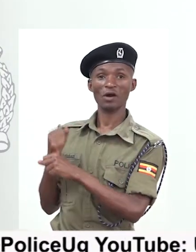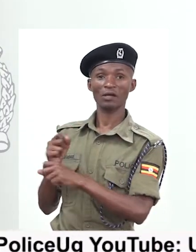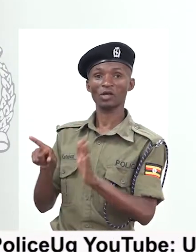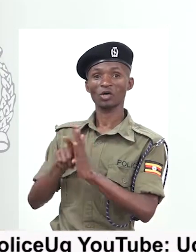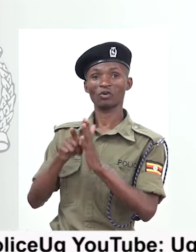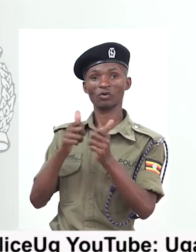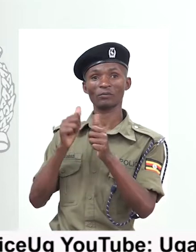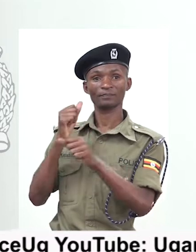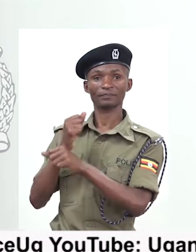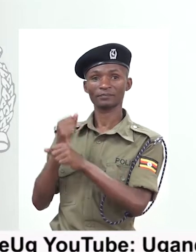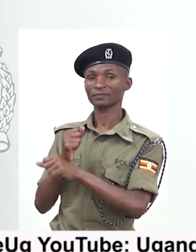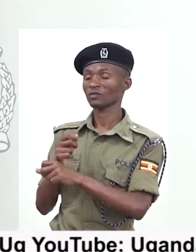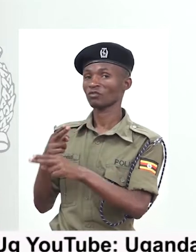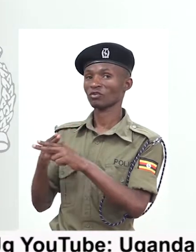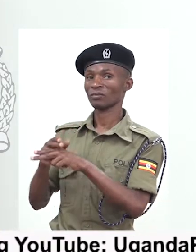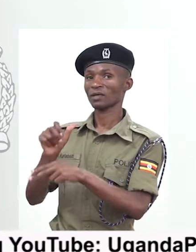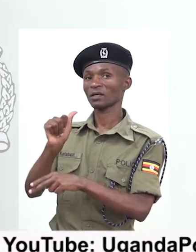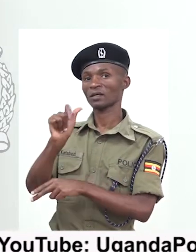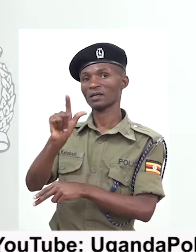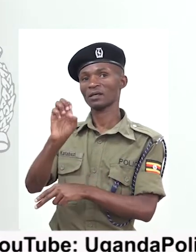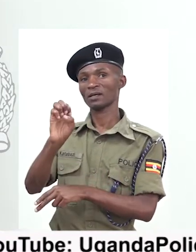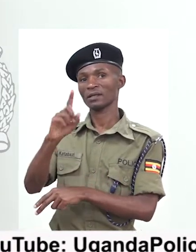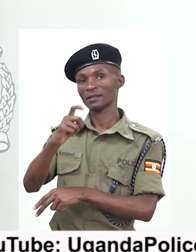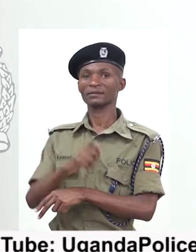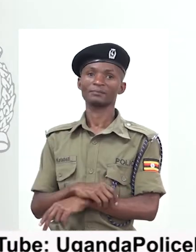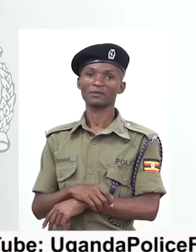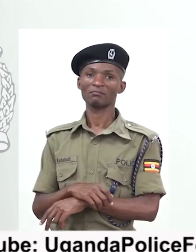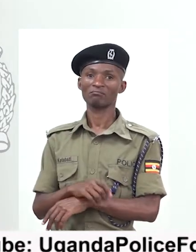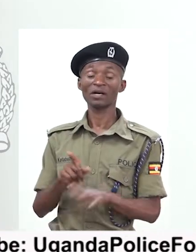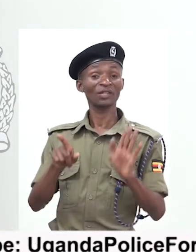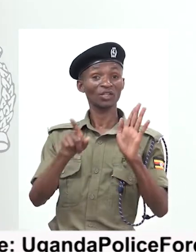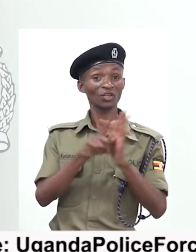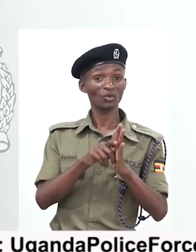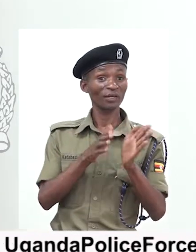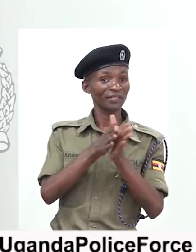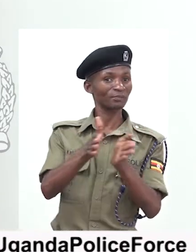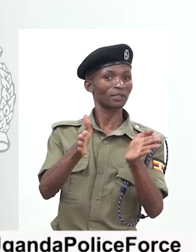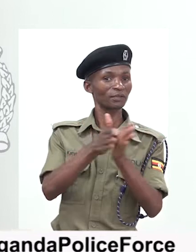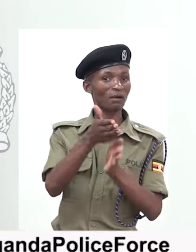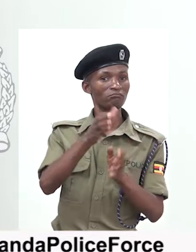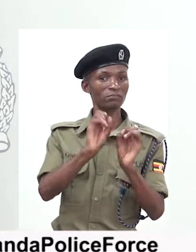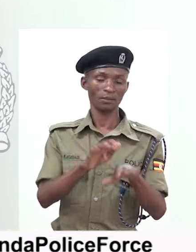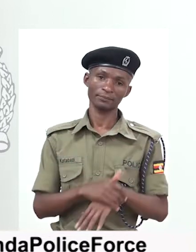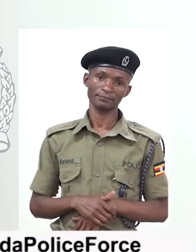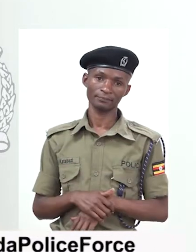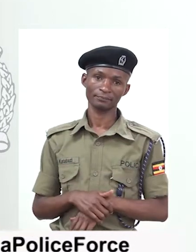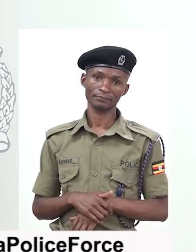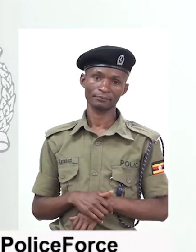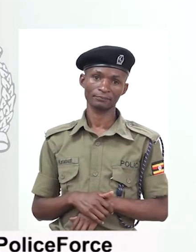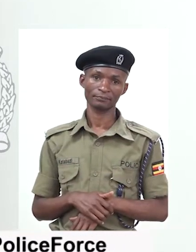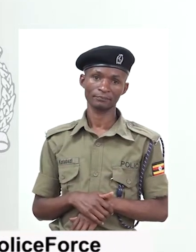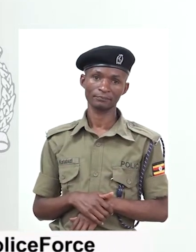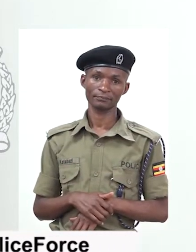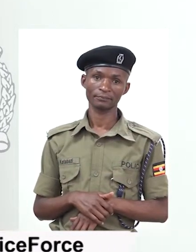of Police, saying the Alex, without any legal justification, causing injury to his right